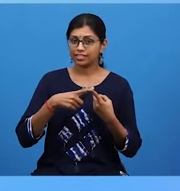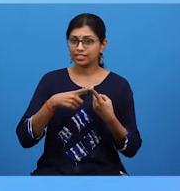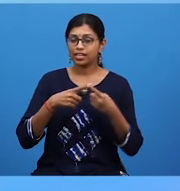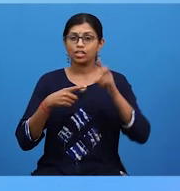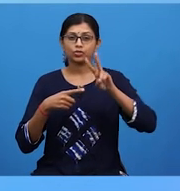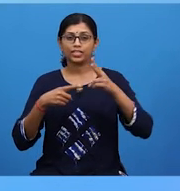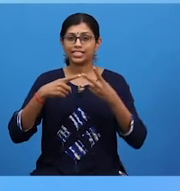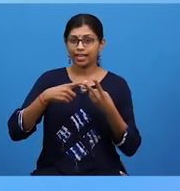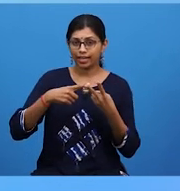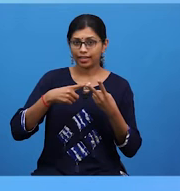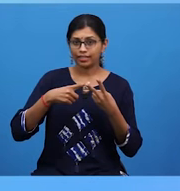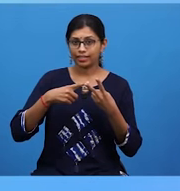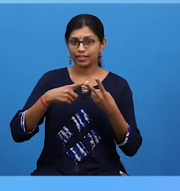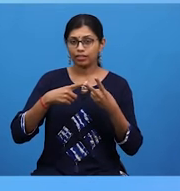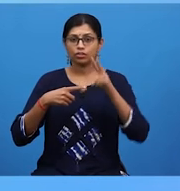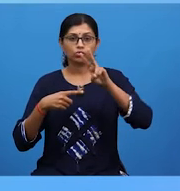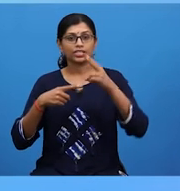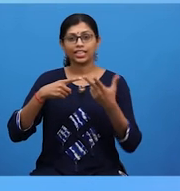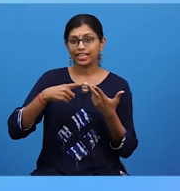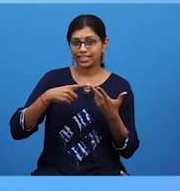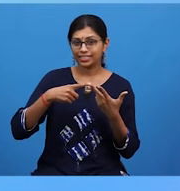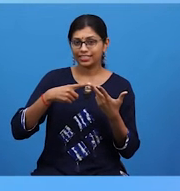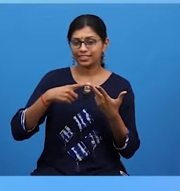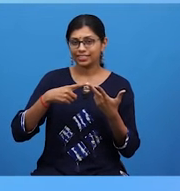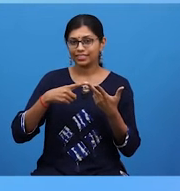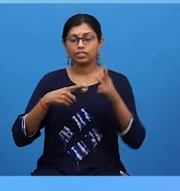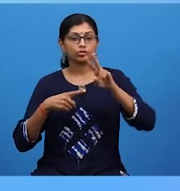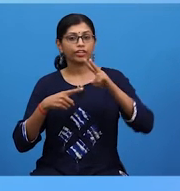Twenty-first, 22nd, 23rd,